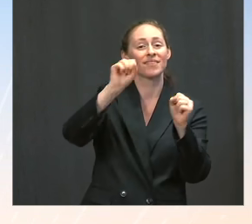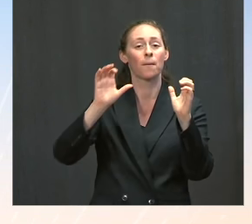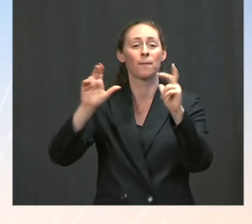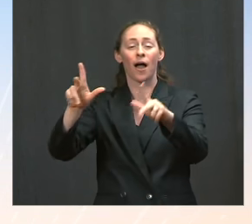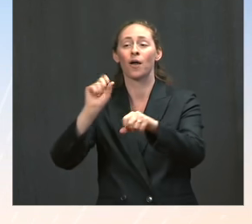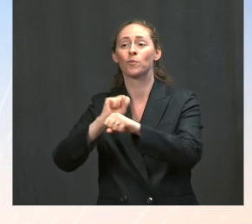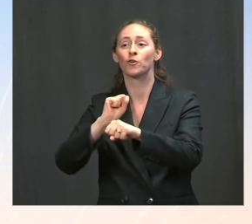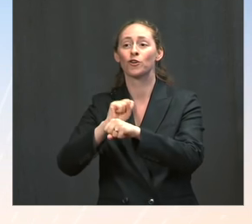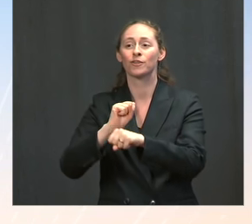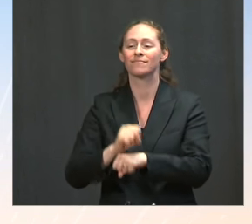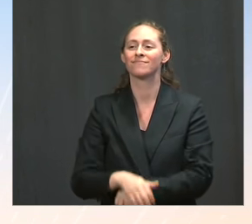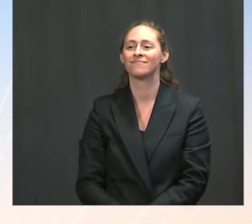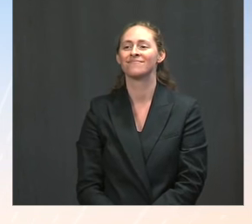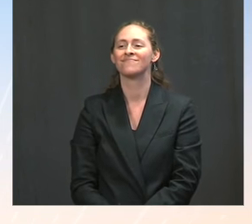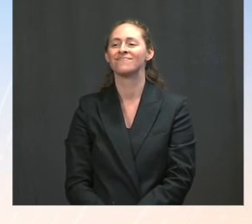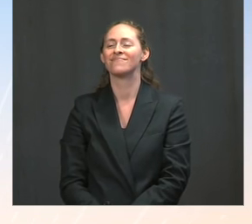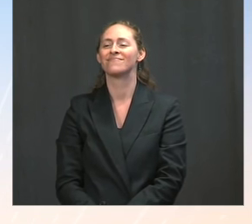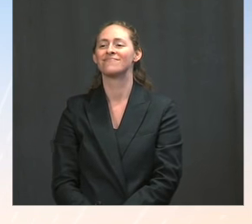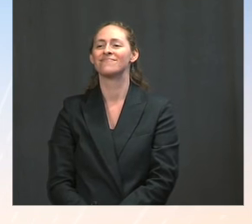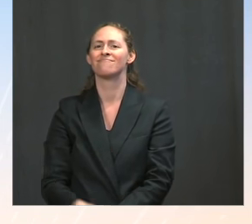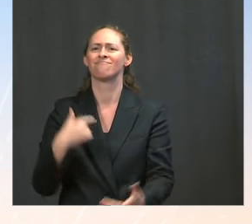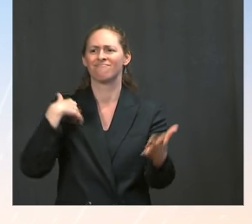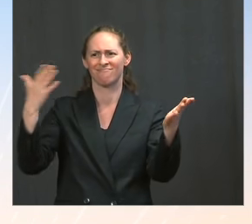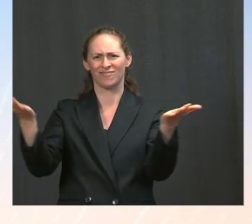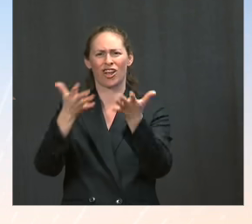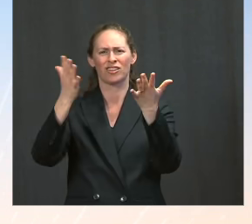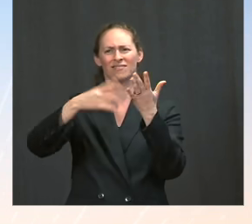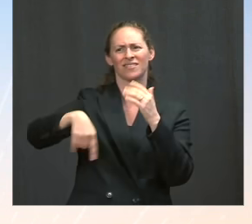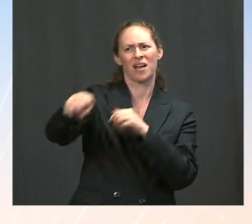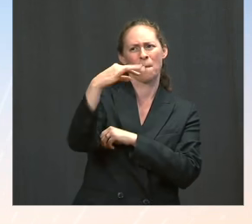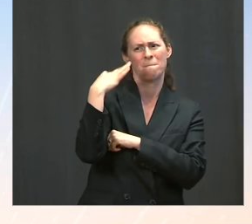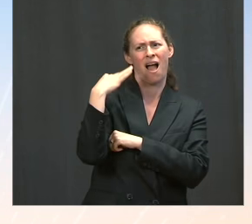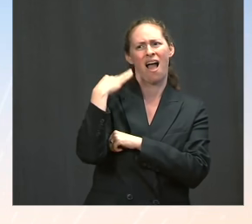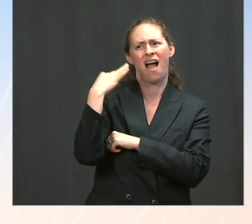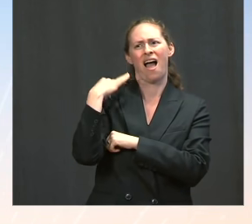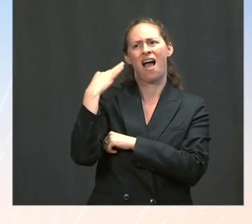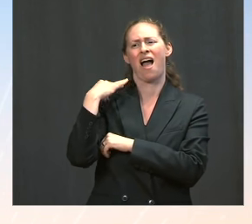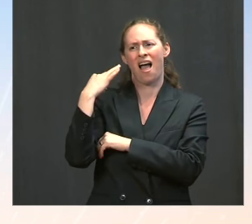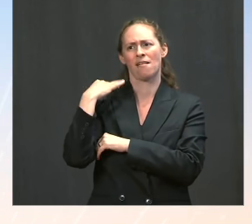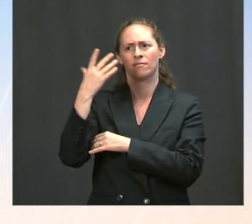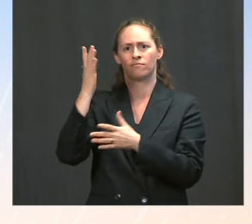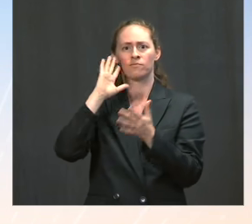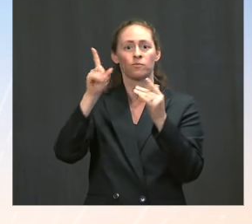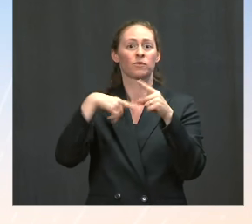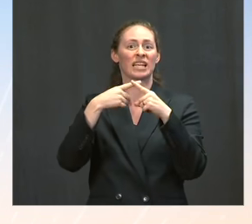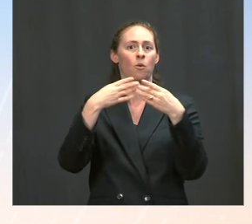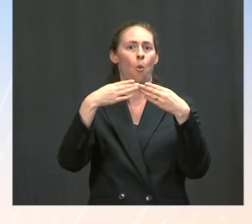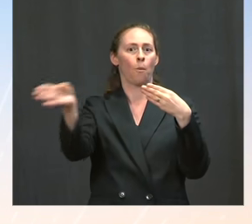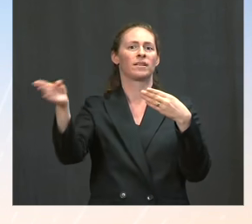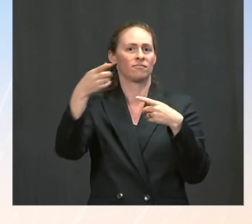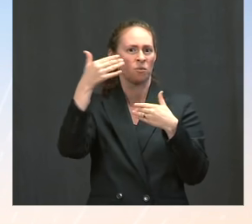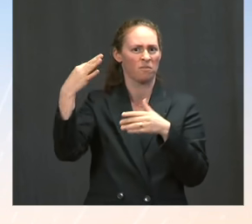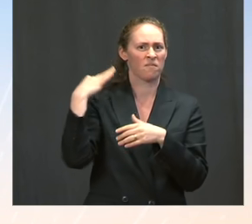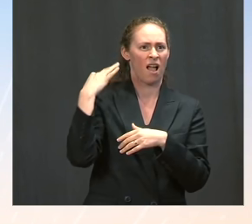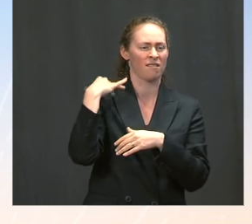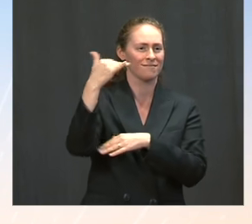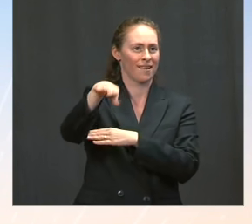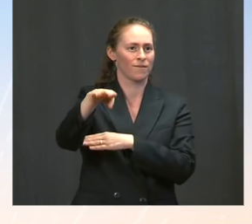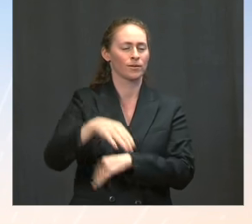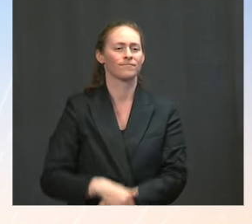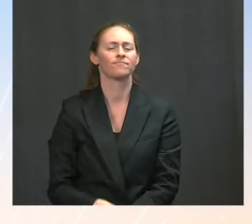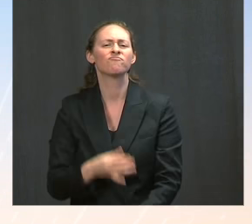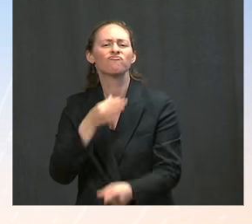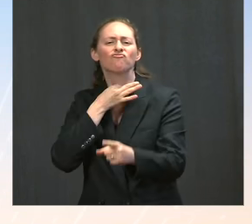Applications go live this afternoon, and we look forward to working with communities around America. Jeff. Madam Secretary, two questions. One, can you explain how